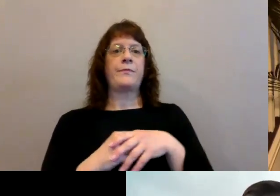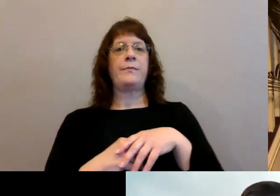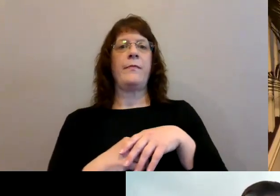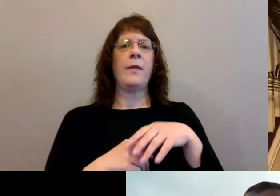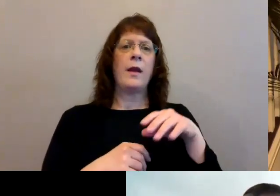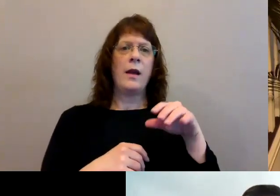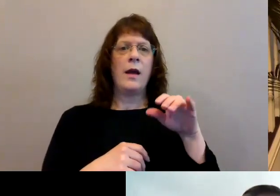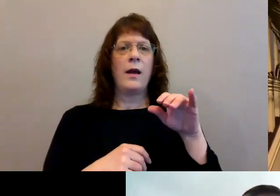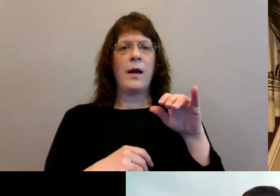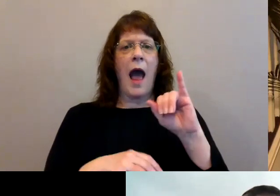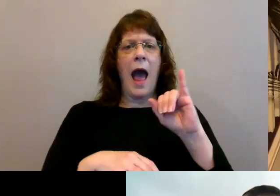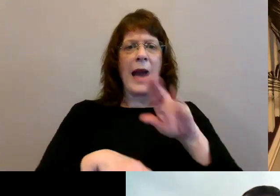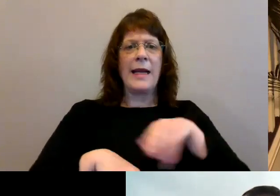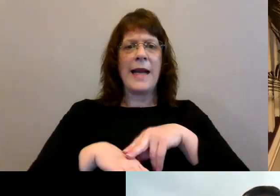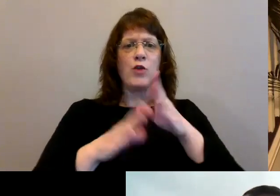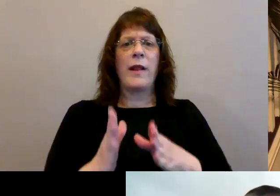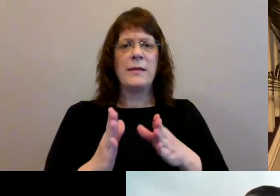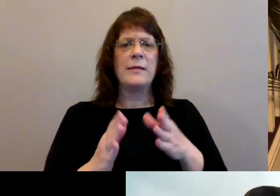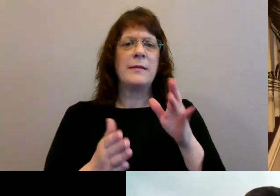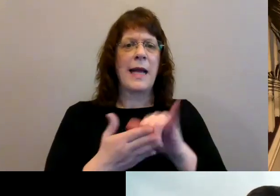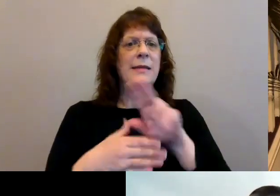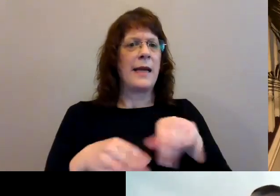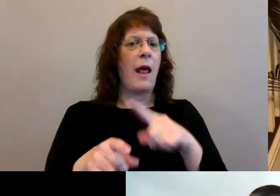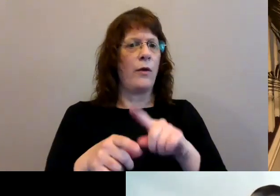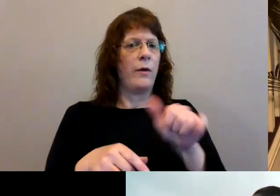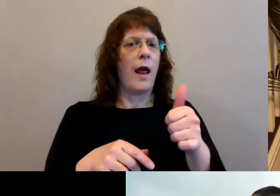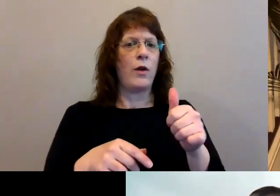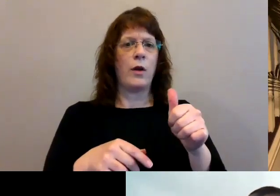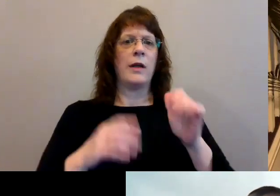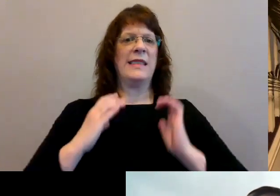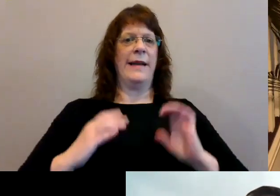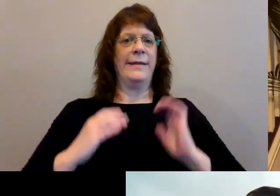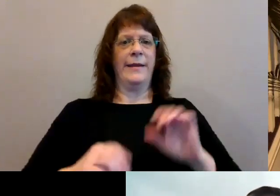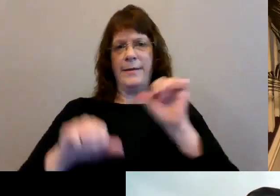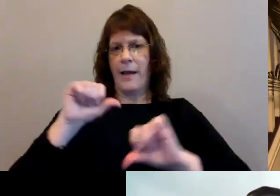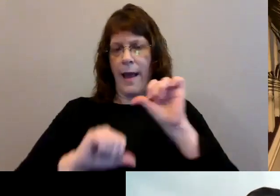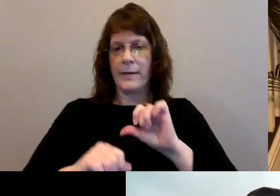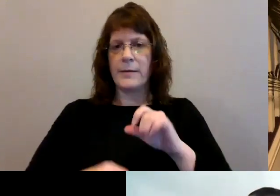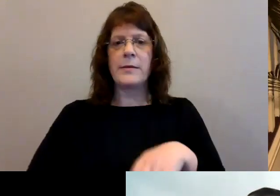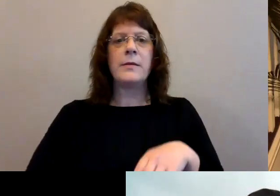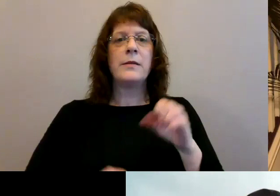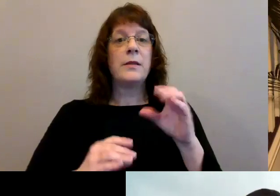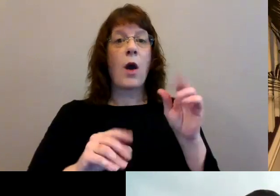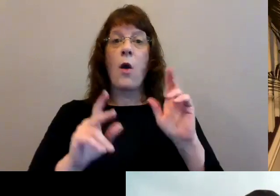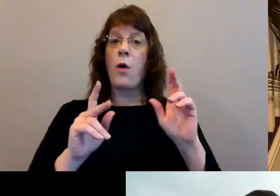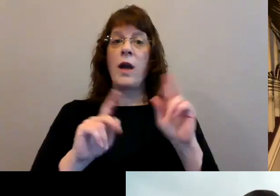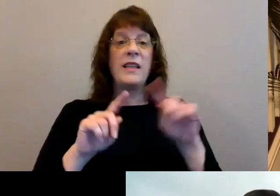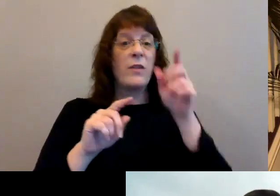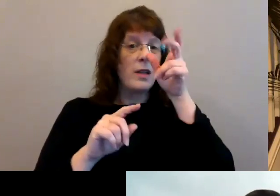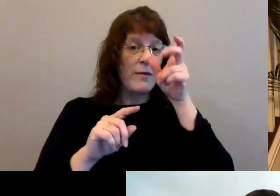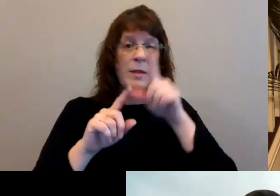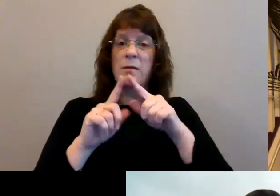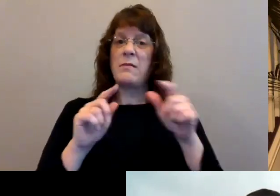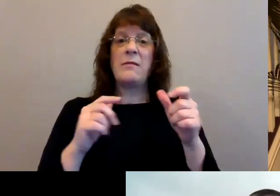Yes, that's another citizen science. Yeah, and then oftentimes invertebrates are not very well recorded in the on